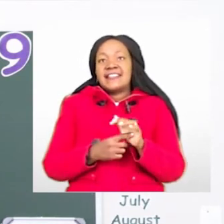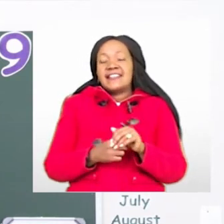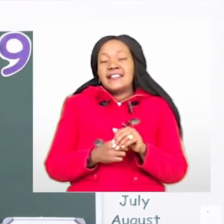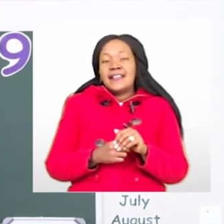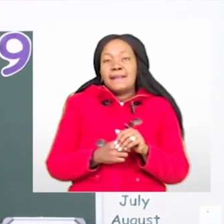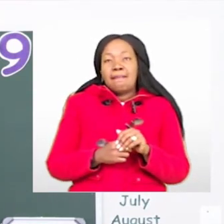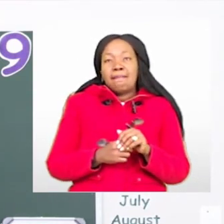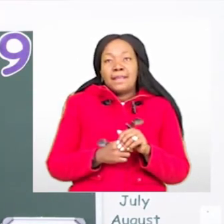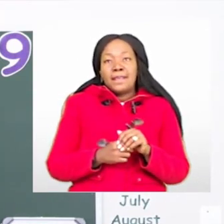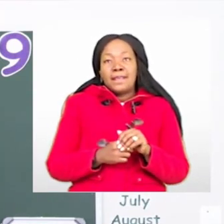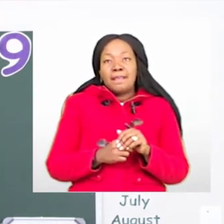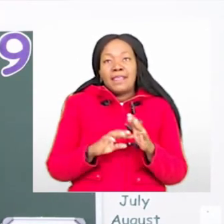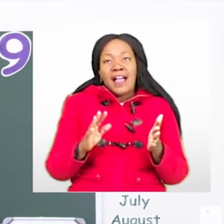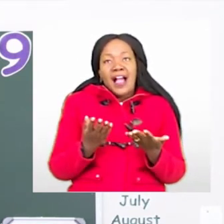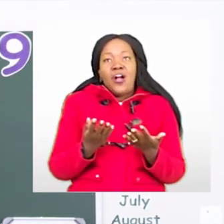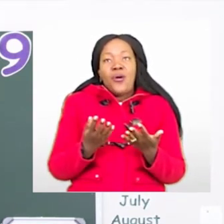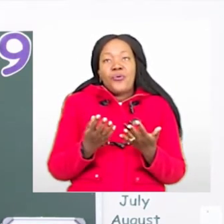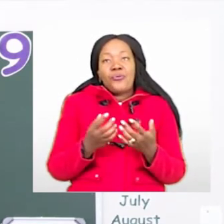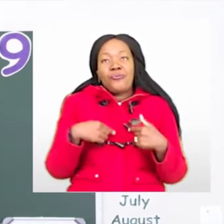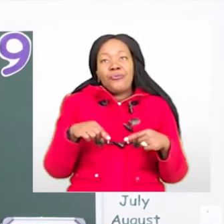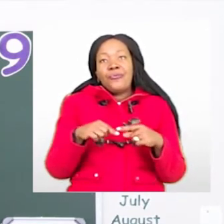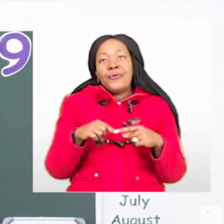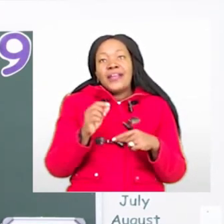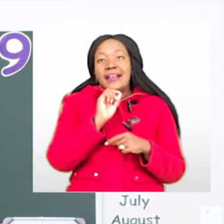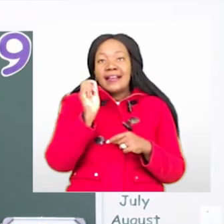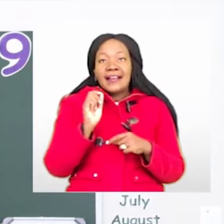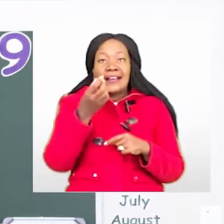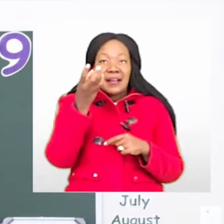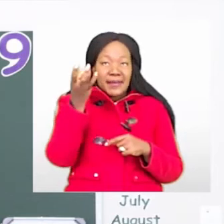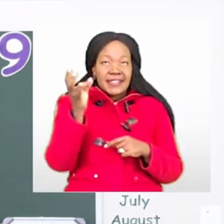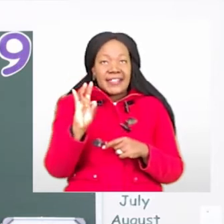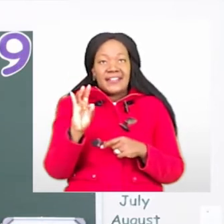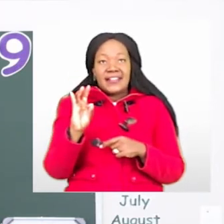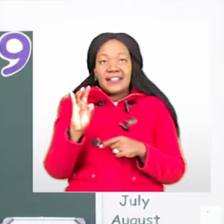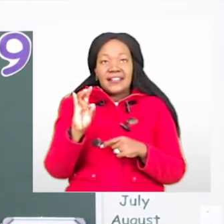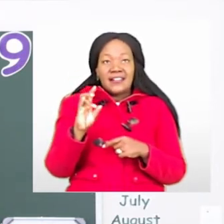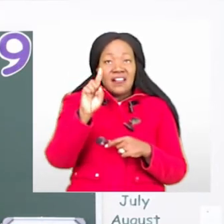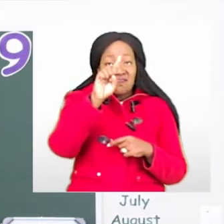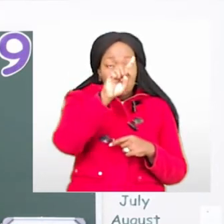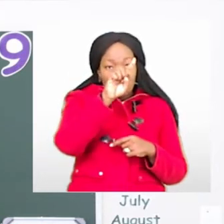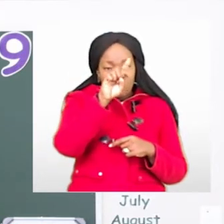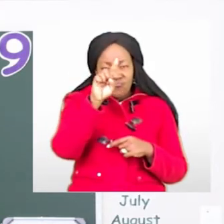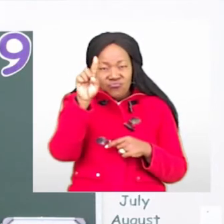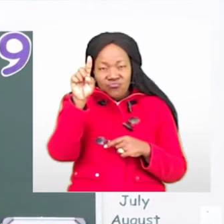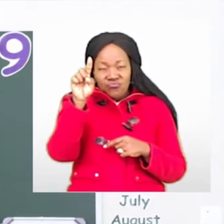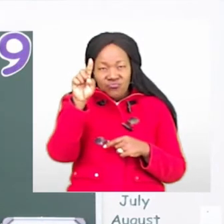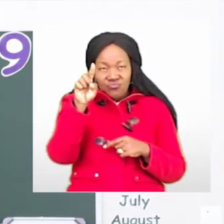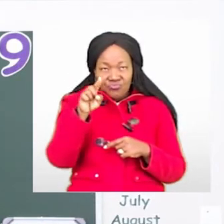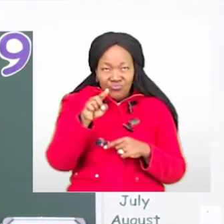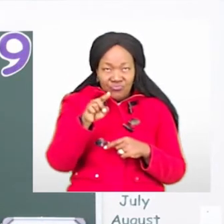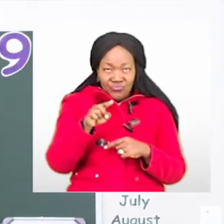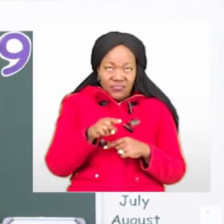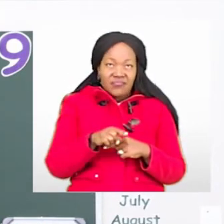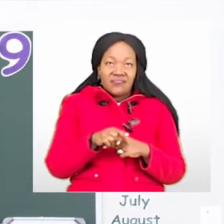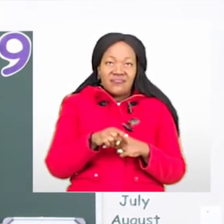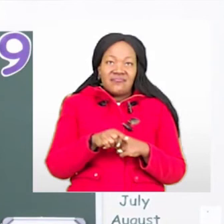we form number 7. There we go, across the sky